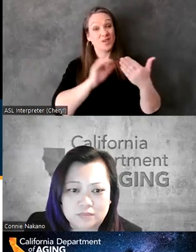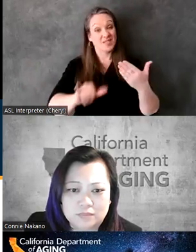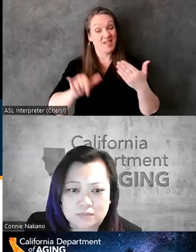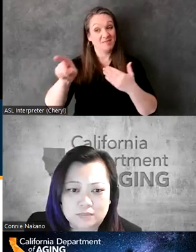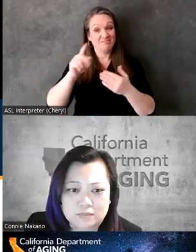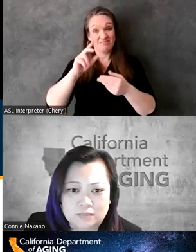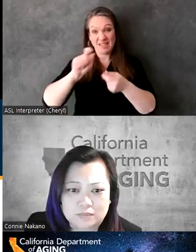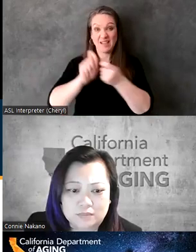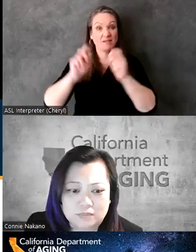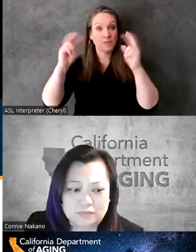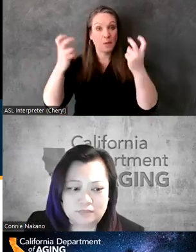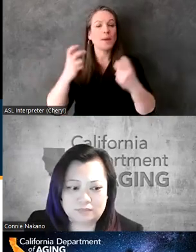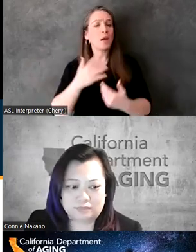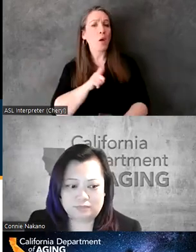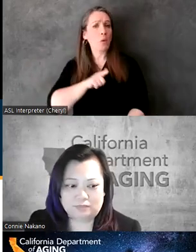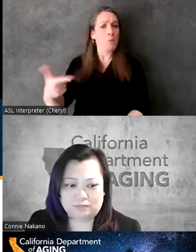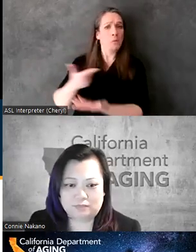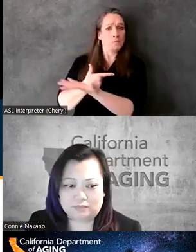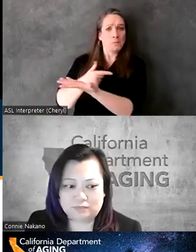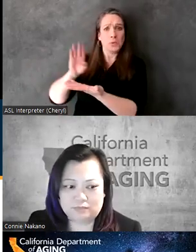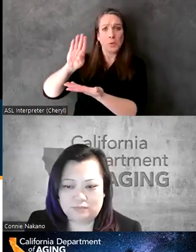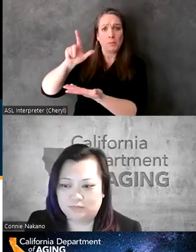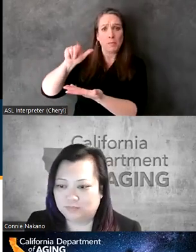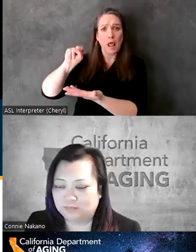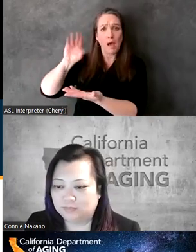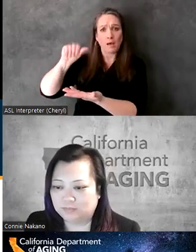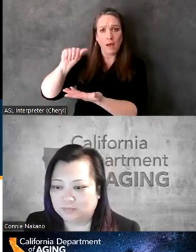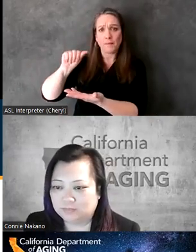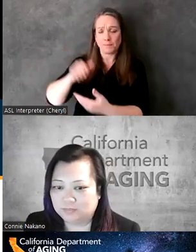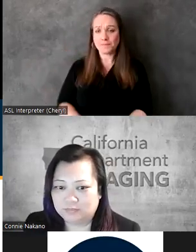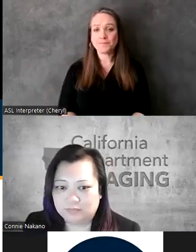into more detail about protections.